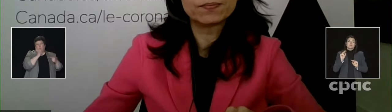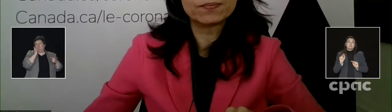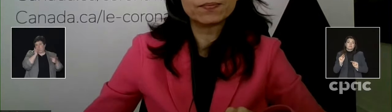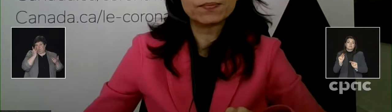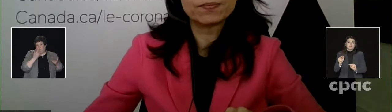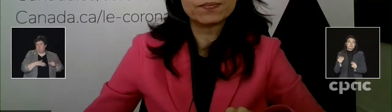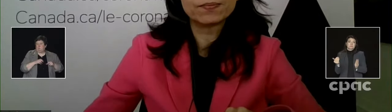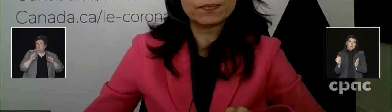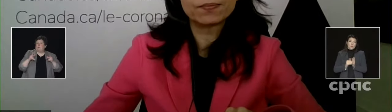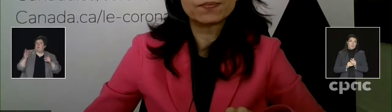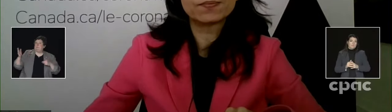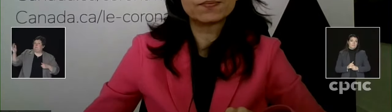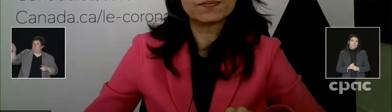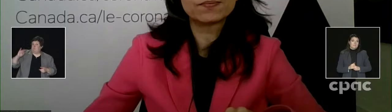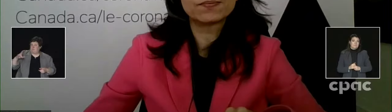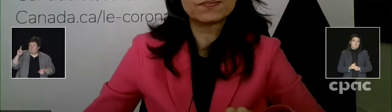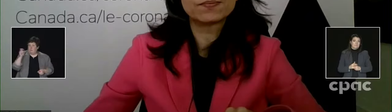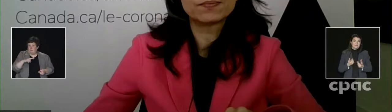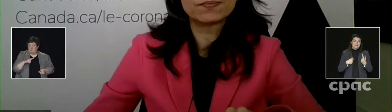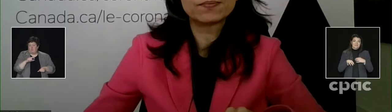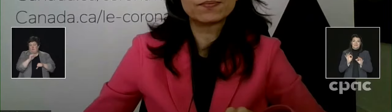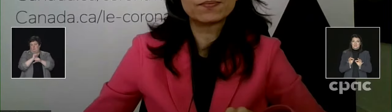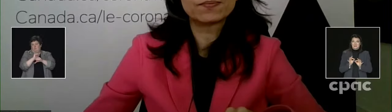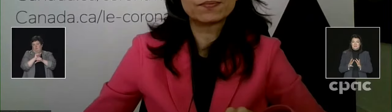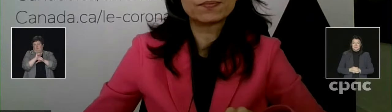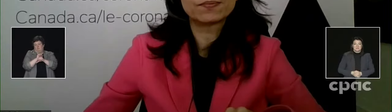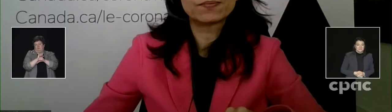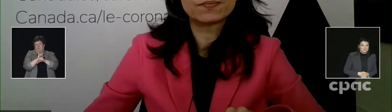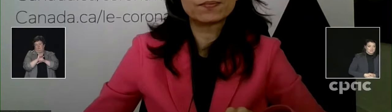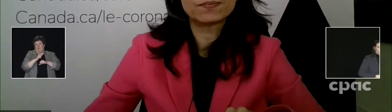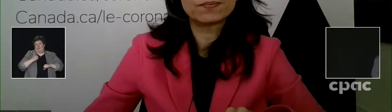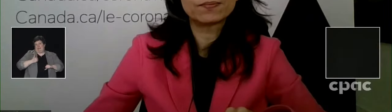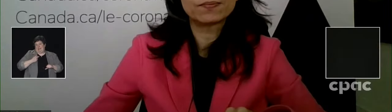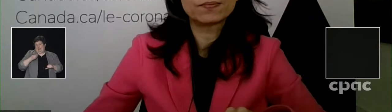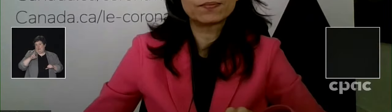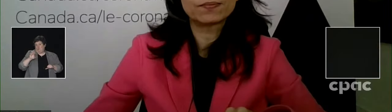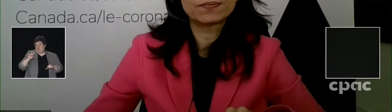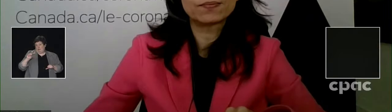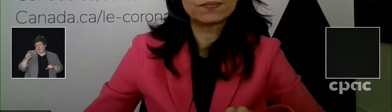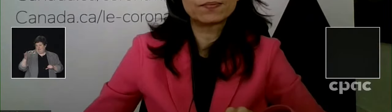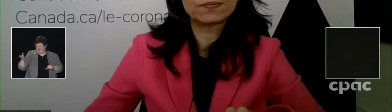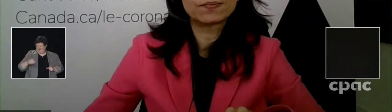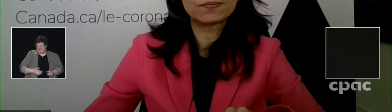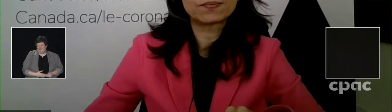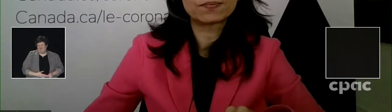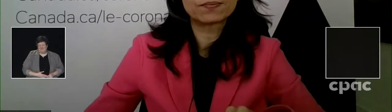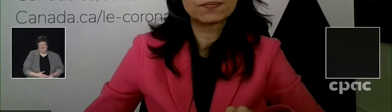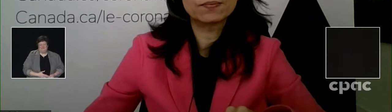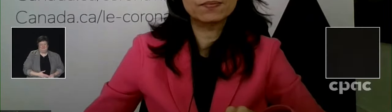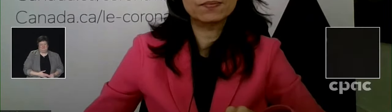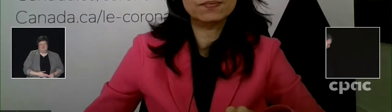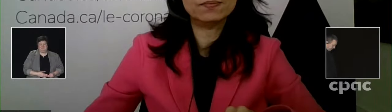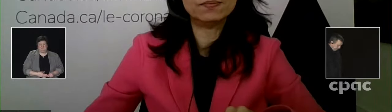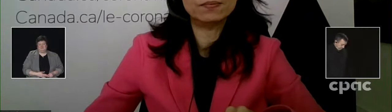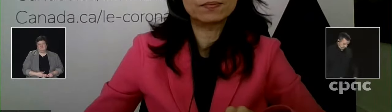Thank you. Our next question is Kelly Geraldine Malone from the Canadian Press.